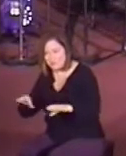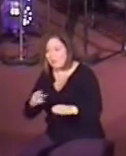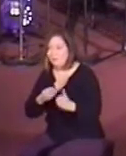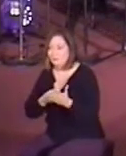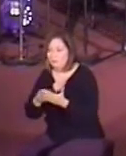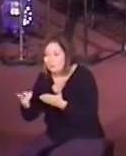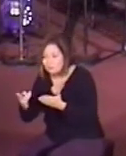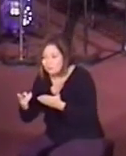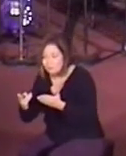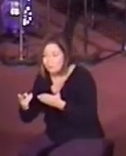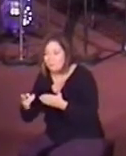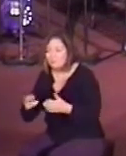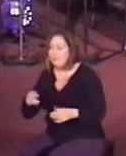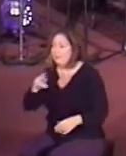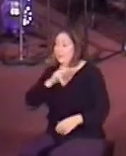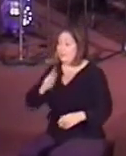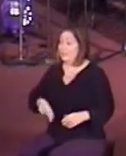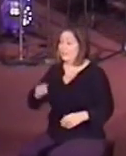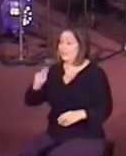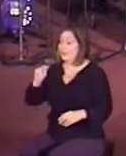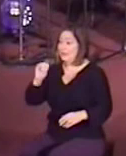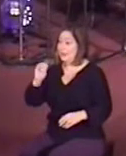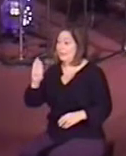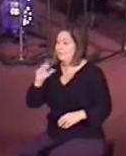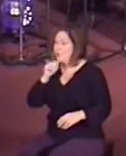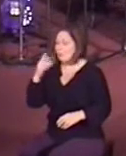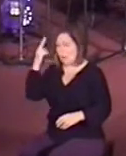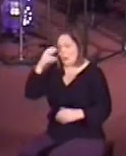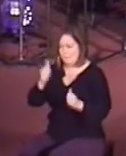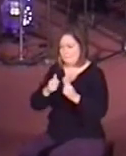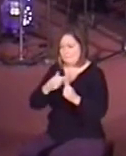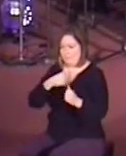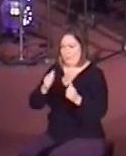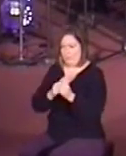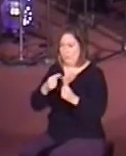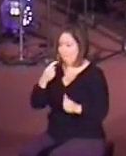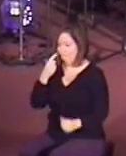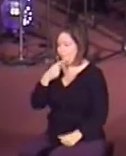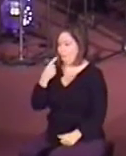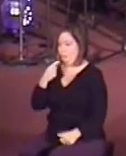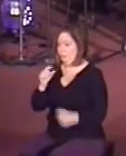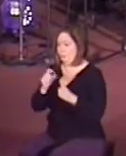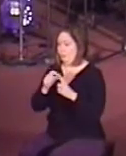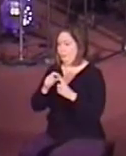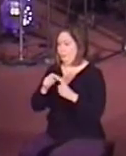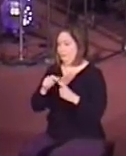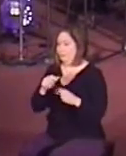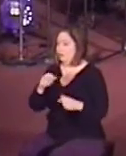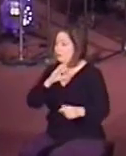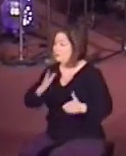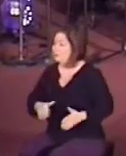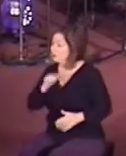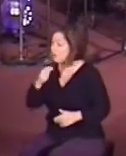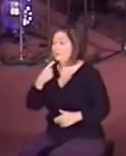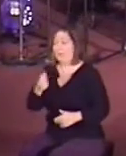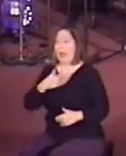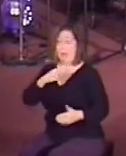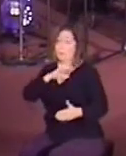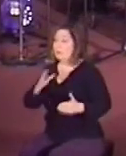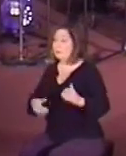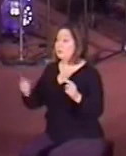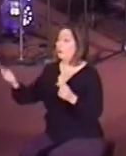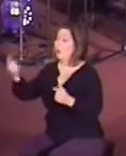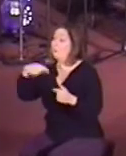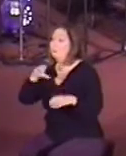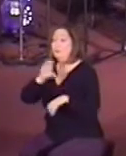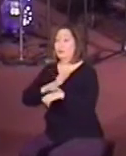Nebuchadnezzar, don't just recognize me with lip service. Act accordingly. Christians, don't just say, I'm a Christian and I come to